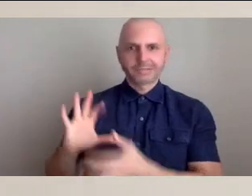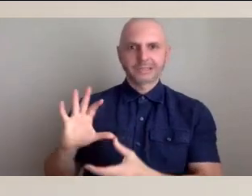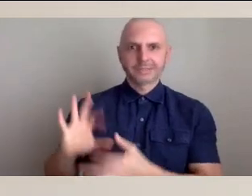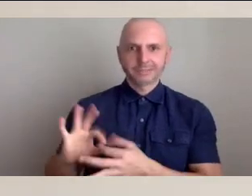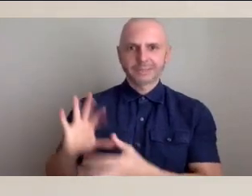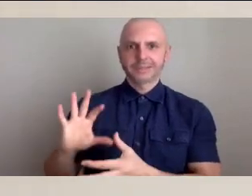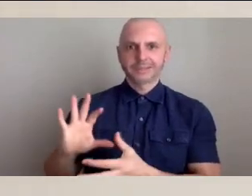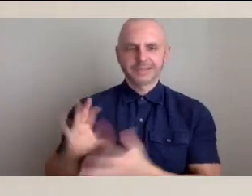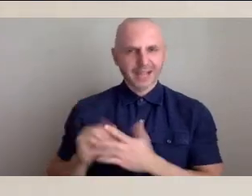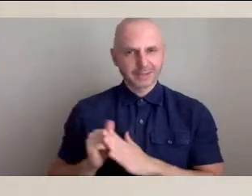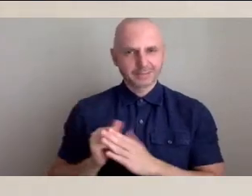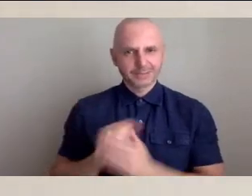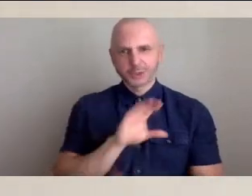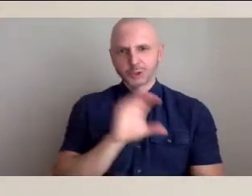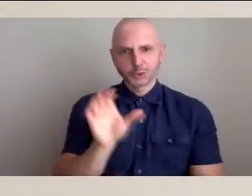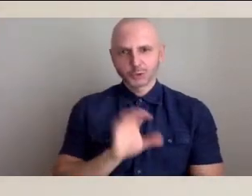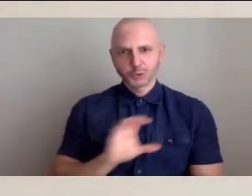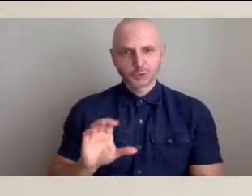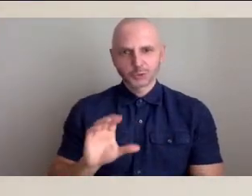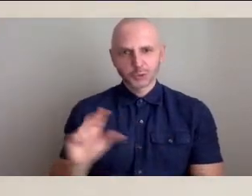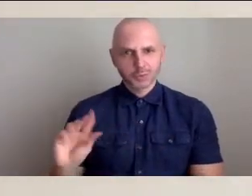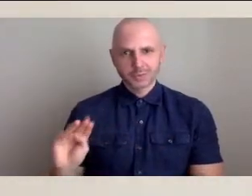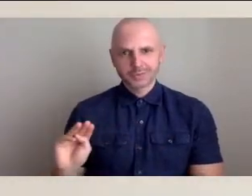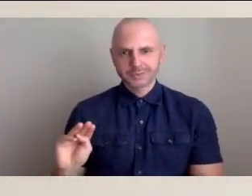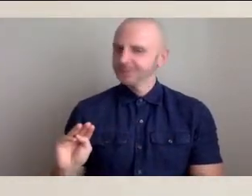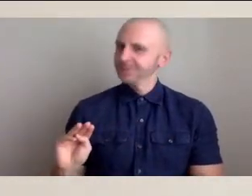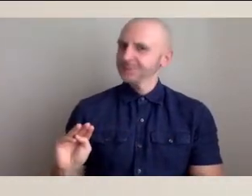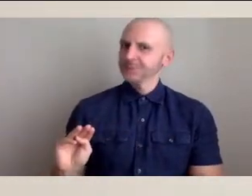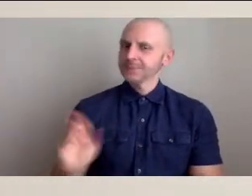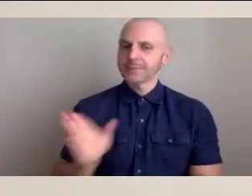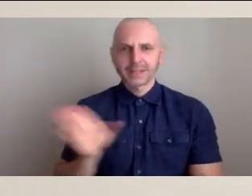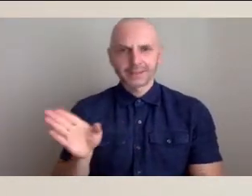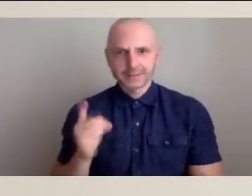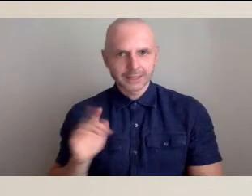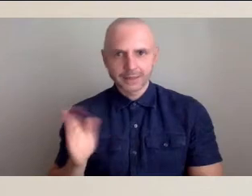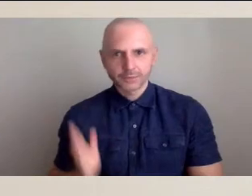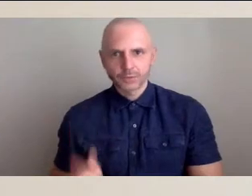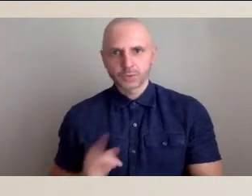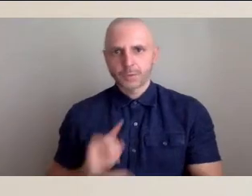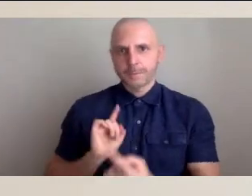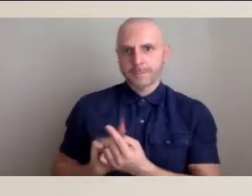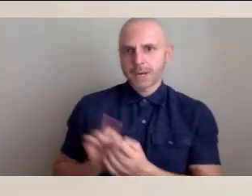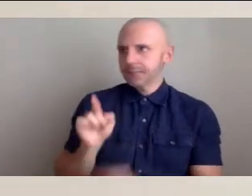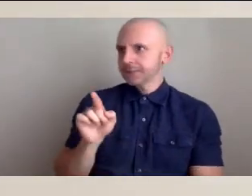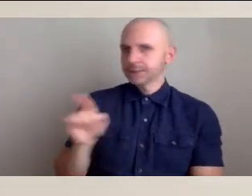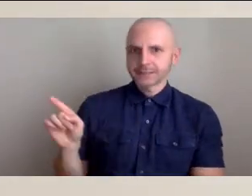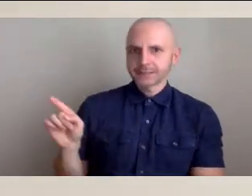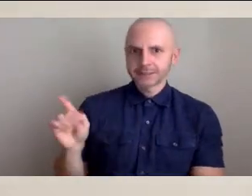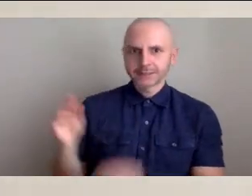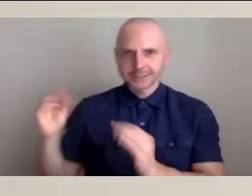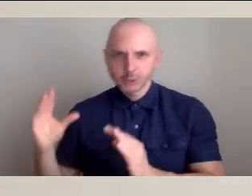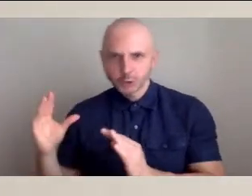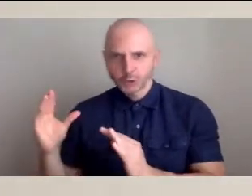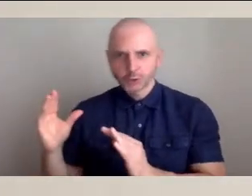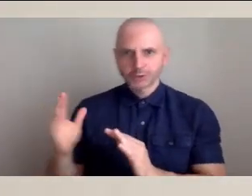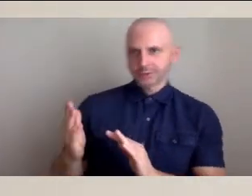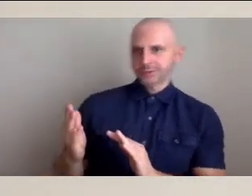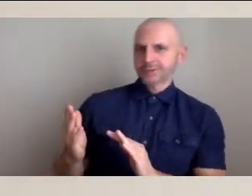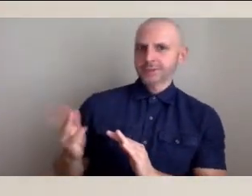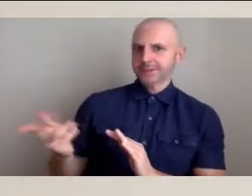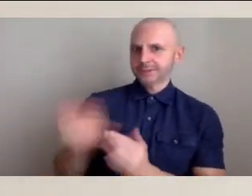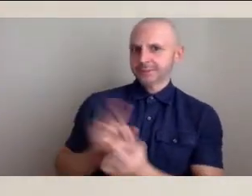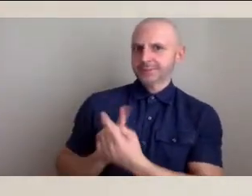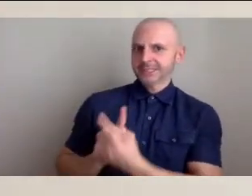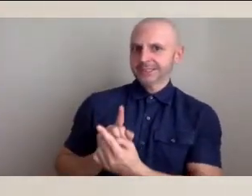those authentic, genuine conversations with people we'd never met through a screen was strange and unfamiliar.